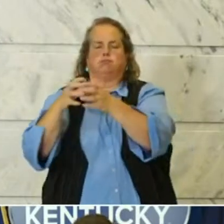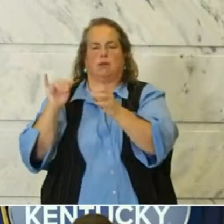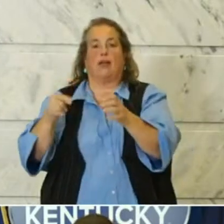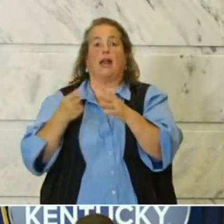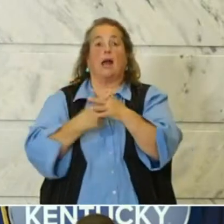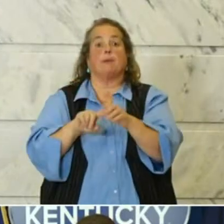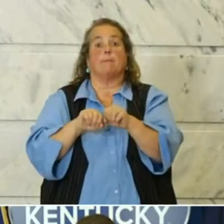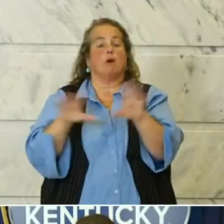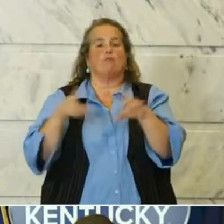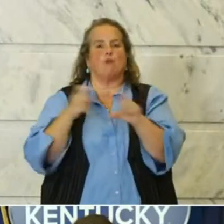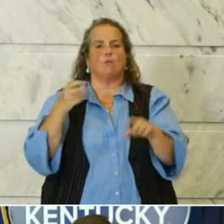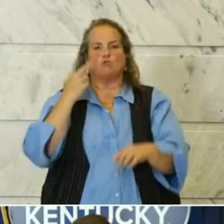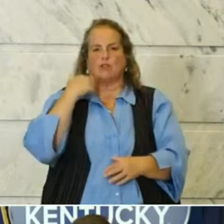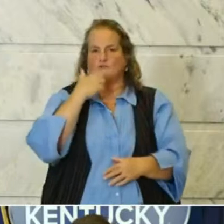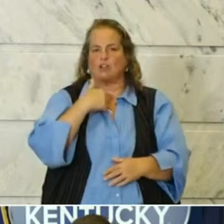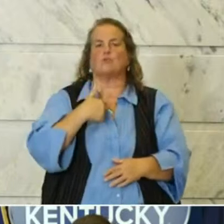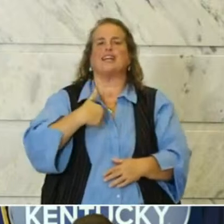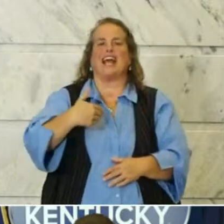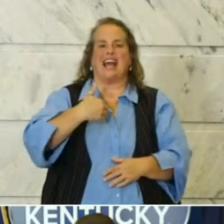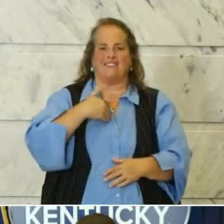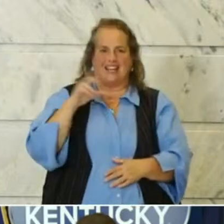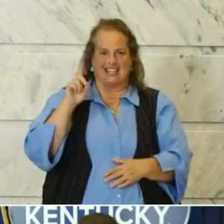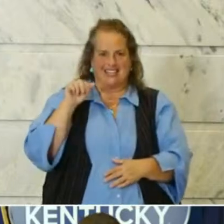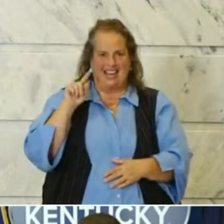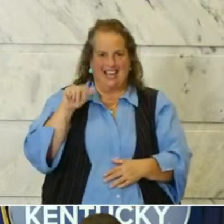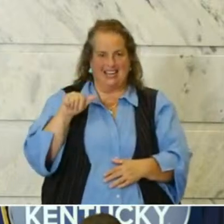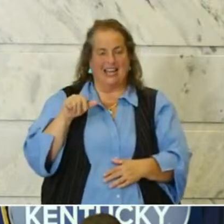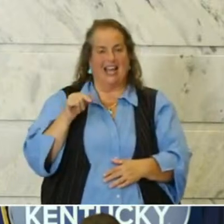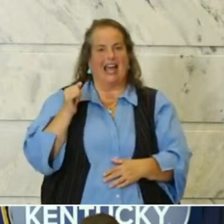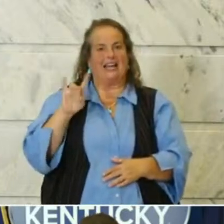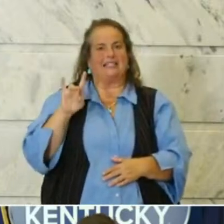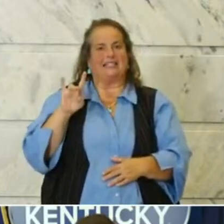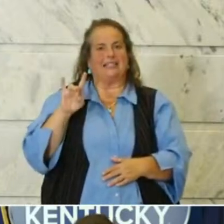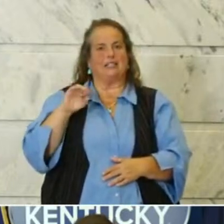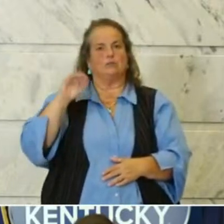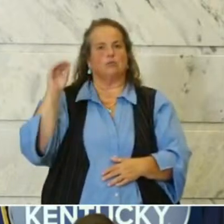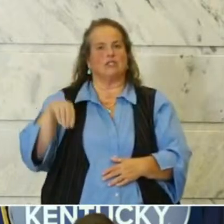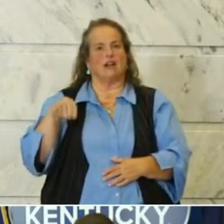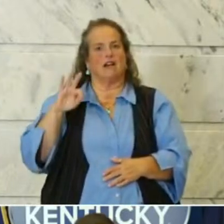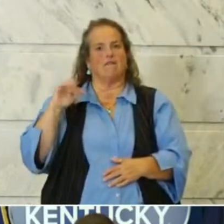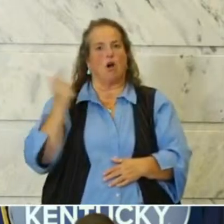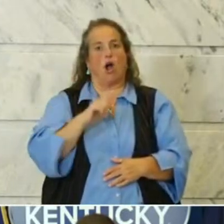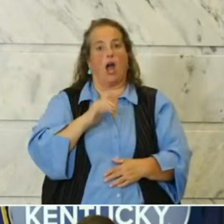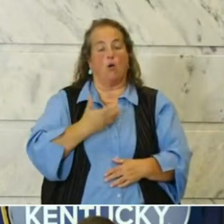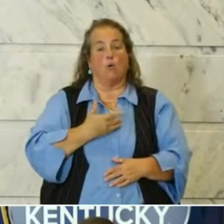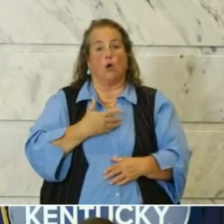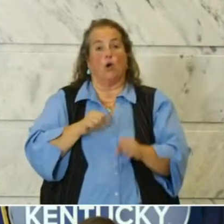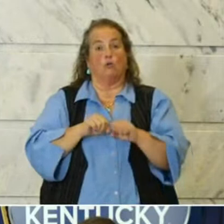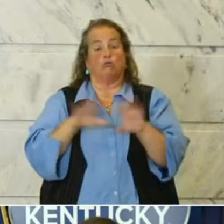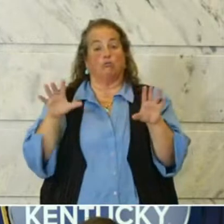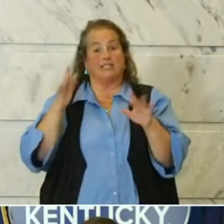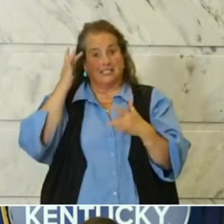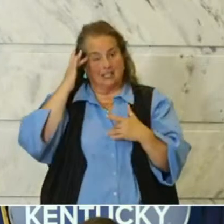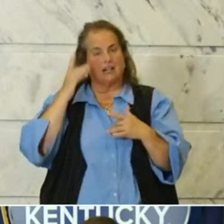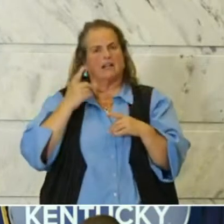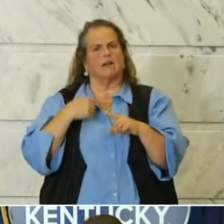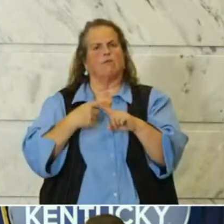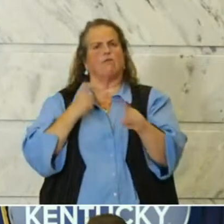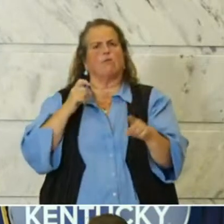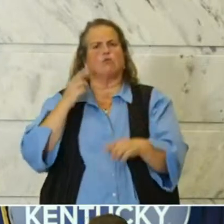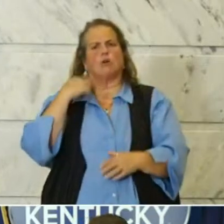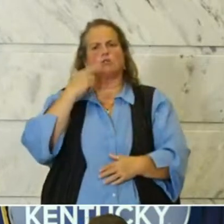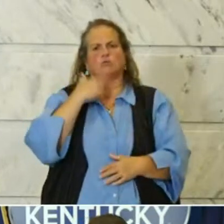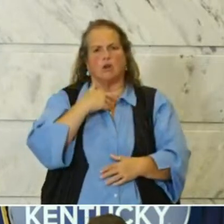we do have data. At one point, it was 18+% of all of our clusters that it can spread in a restaurant.